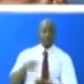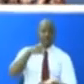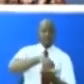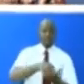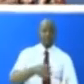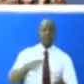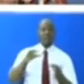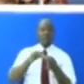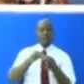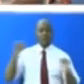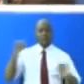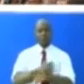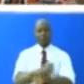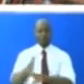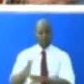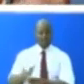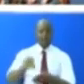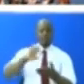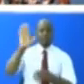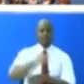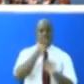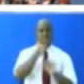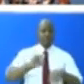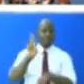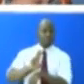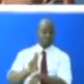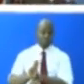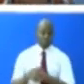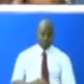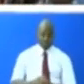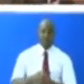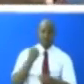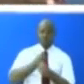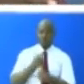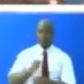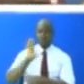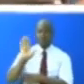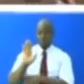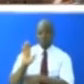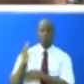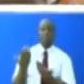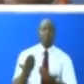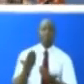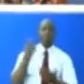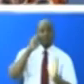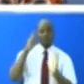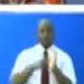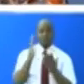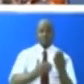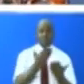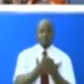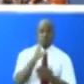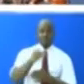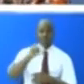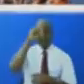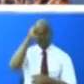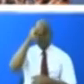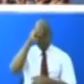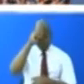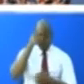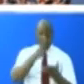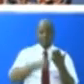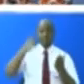taking too long, then Parliament can be used to do its work, to consider proposals from the government to